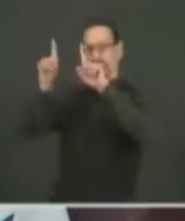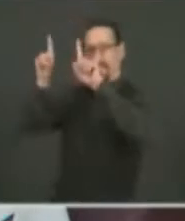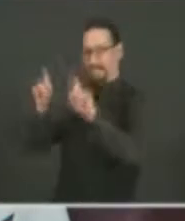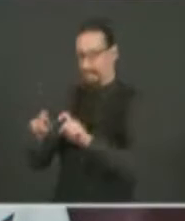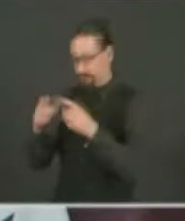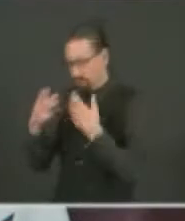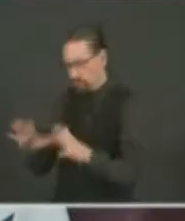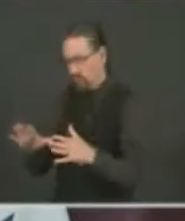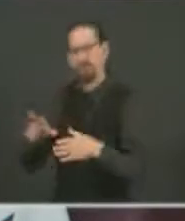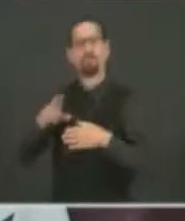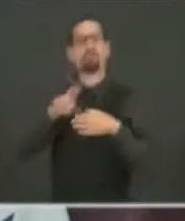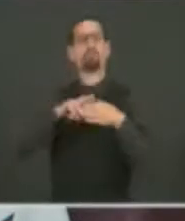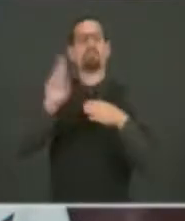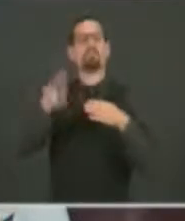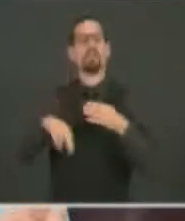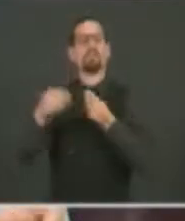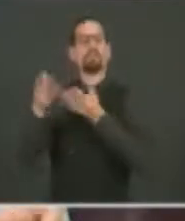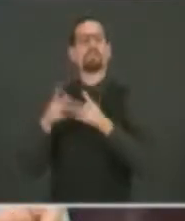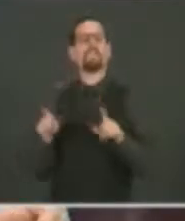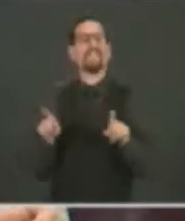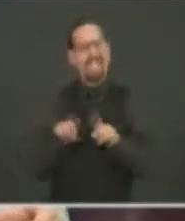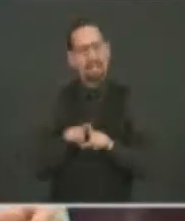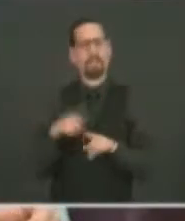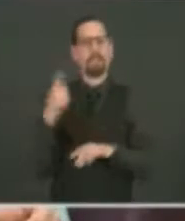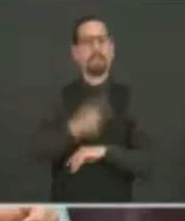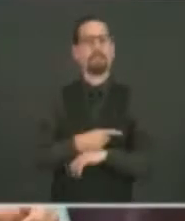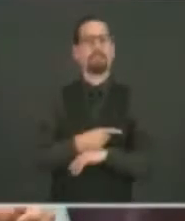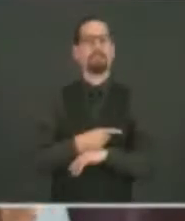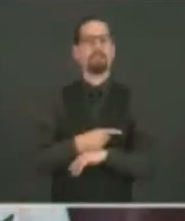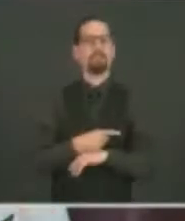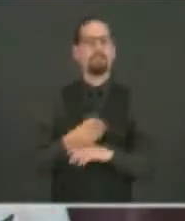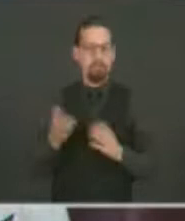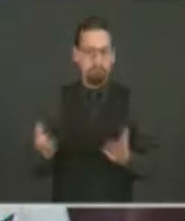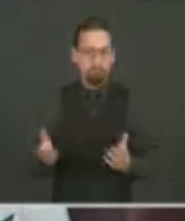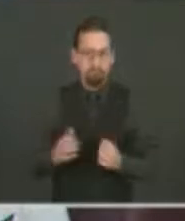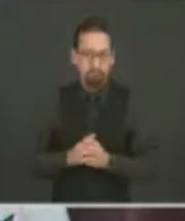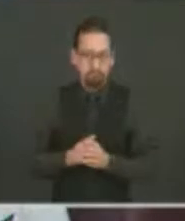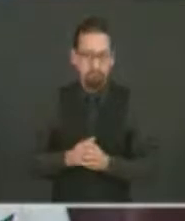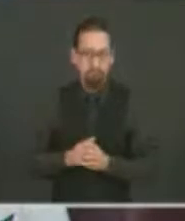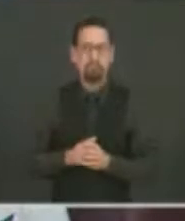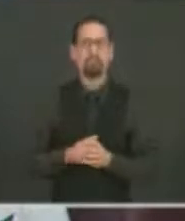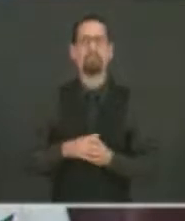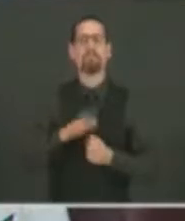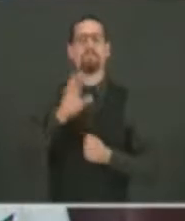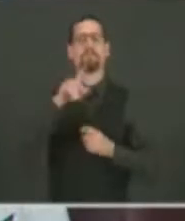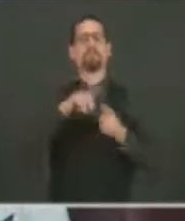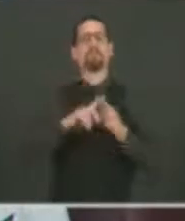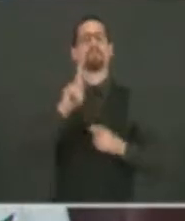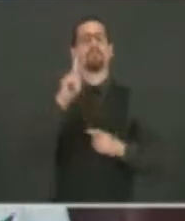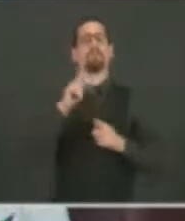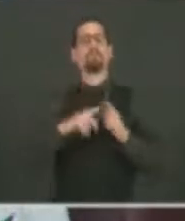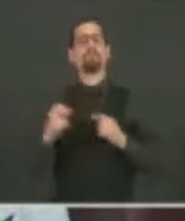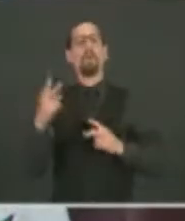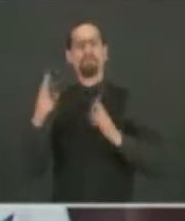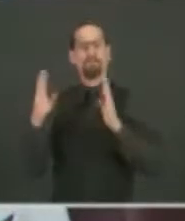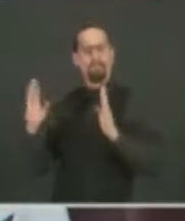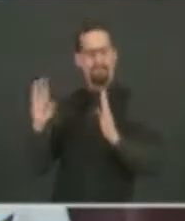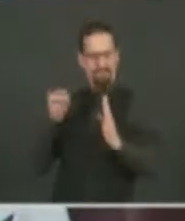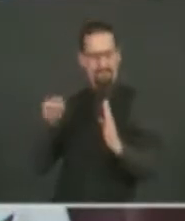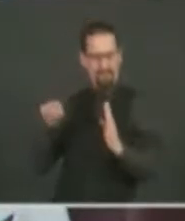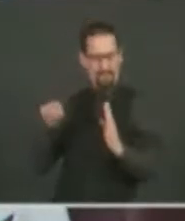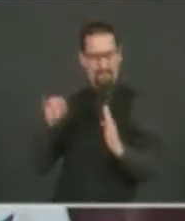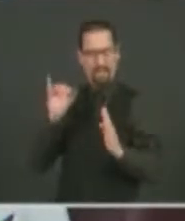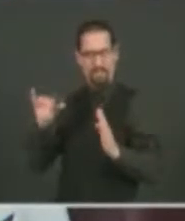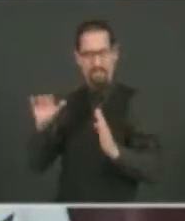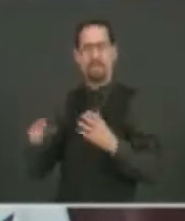of school through both the special K-12 testing system and the regular testing infrastructure, we